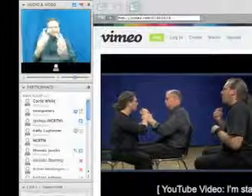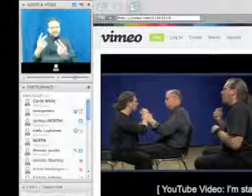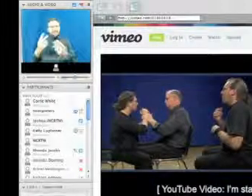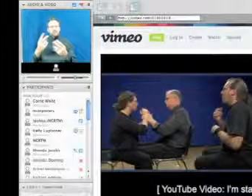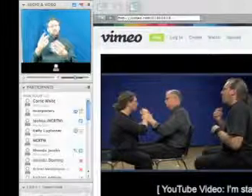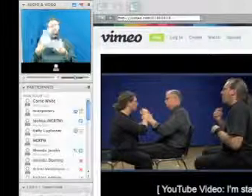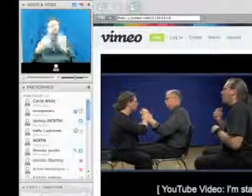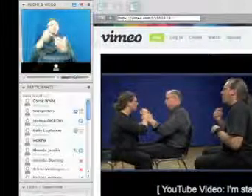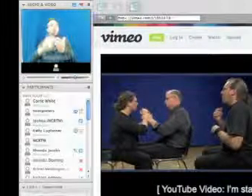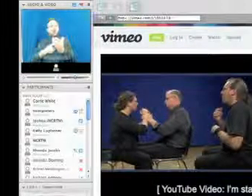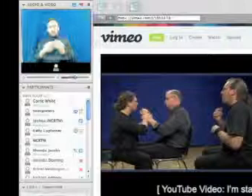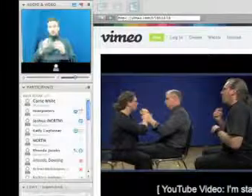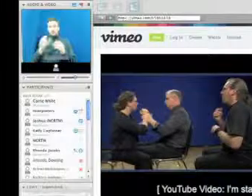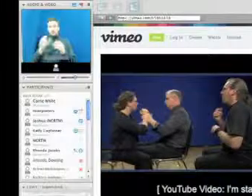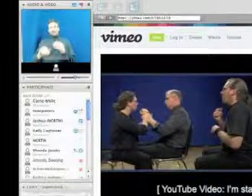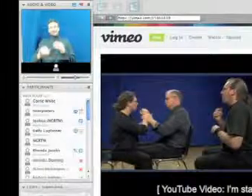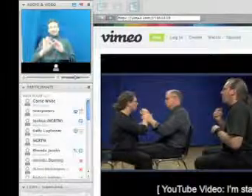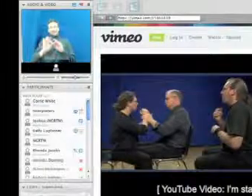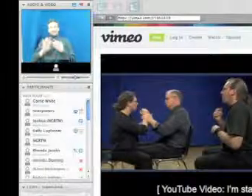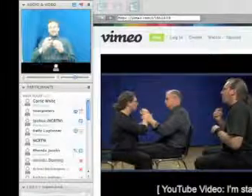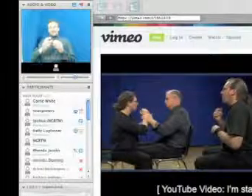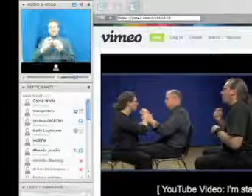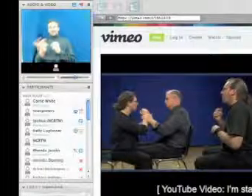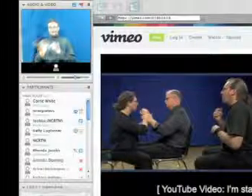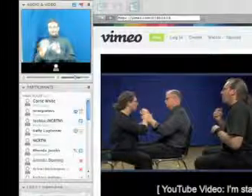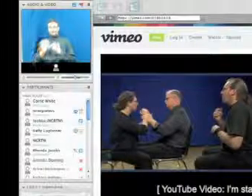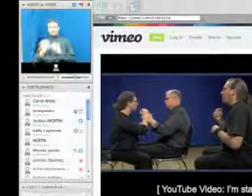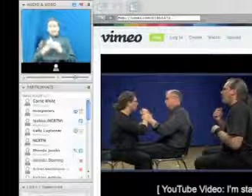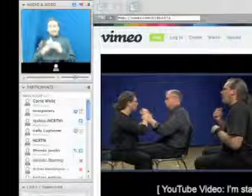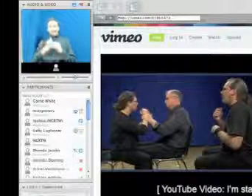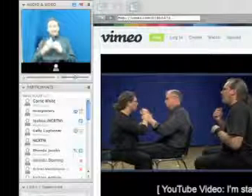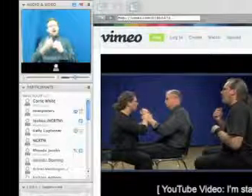sense? Of any of the things that we talked about from